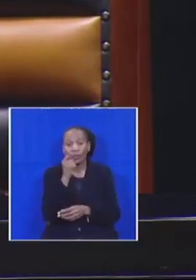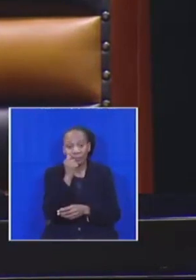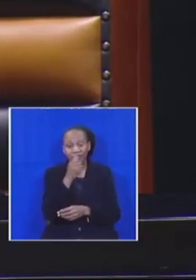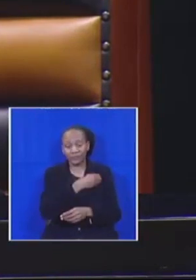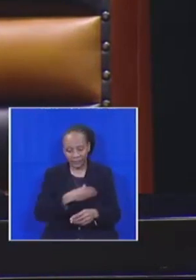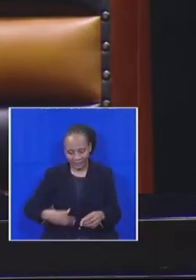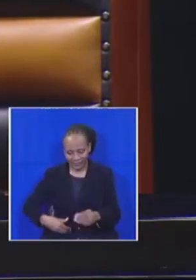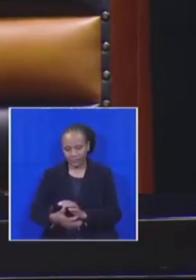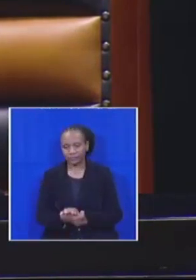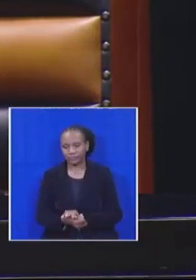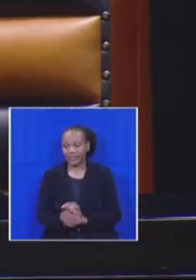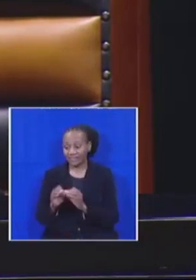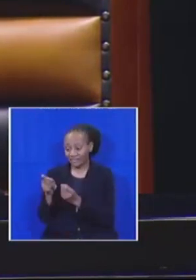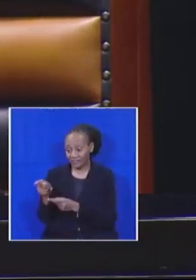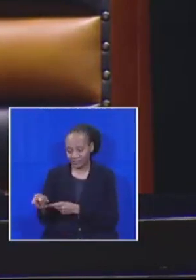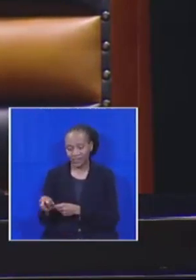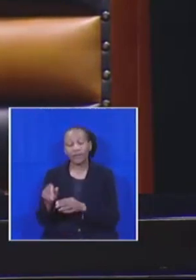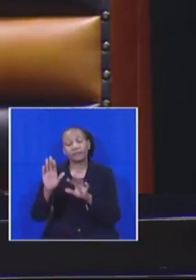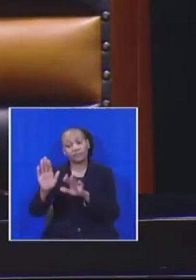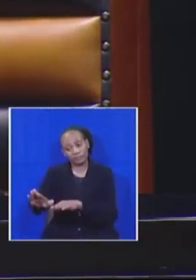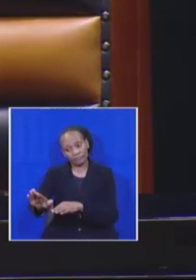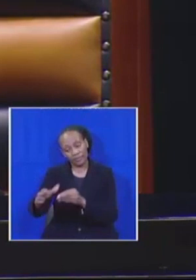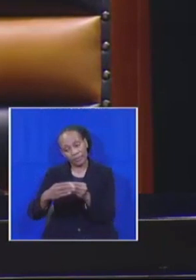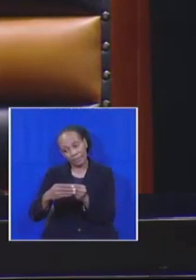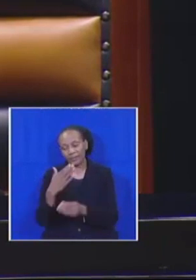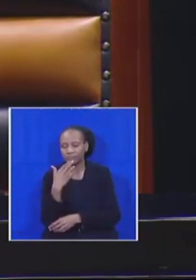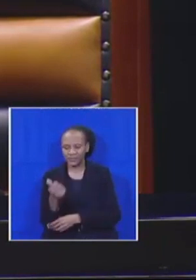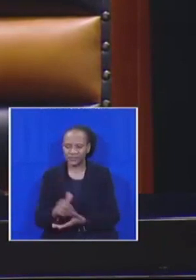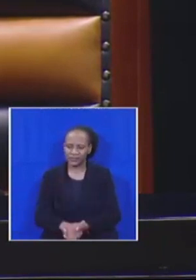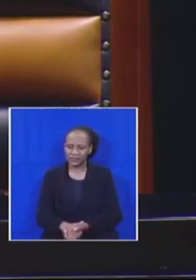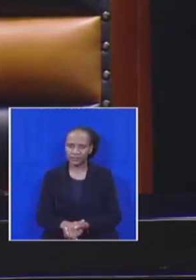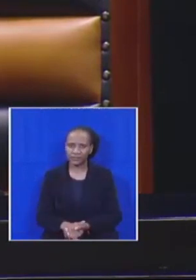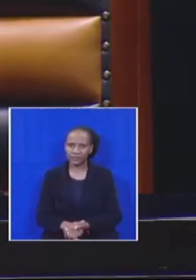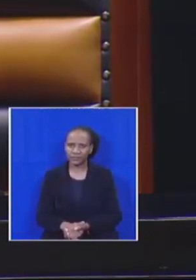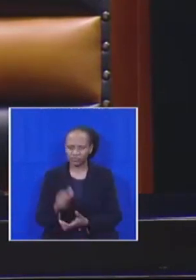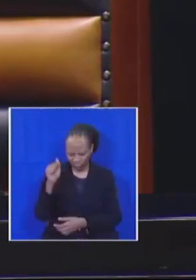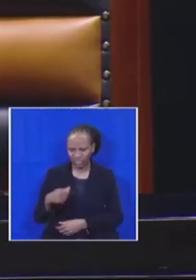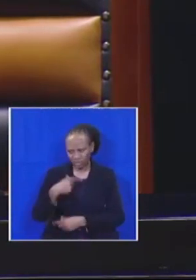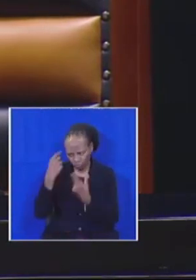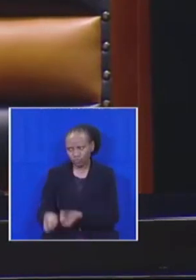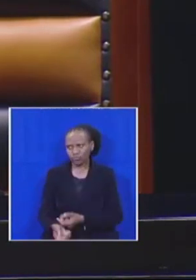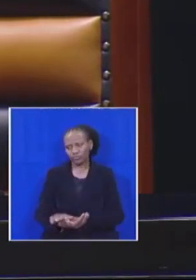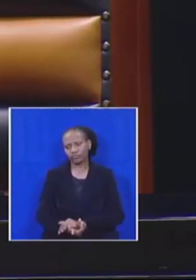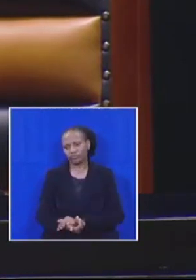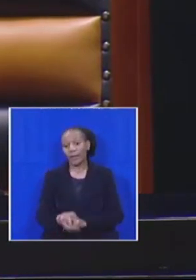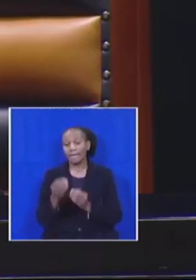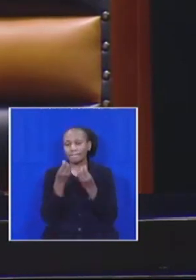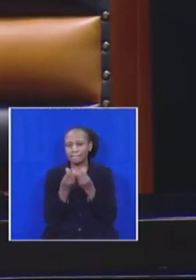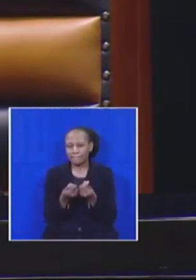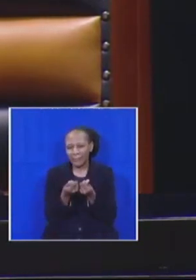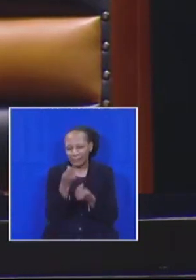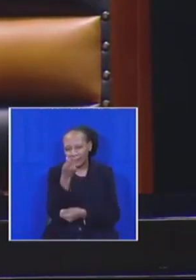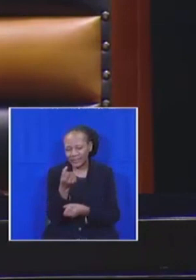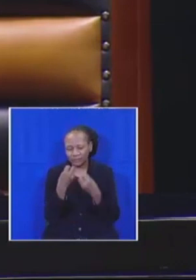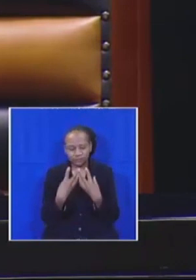President? They move billions of rands. to Honorable Dubai. member, please. Yes, I'm doing that, Mr. Chair. Okay. They move billions of rands to